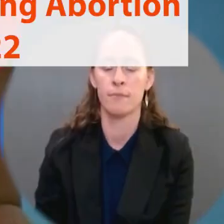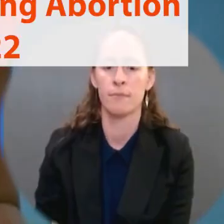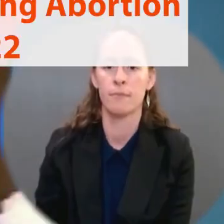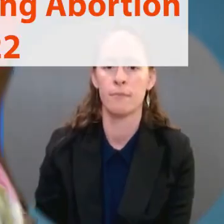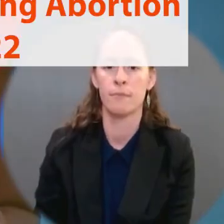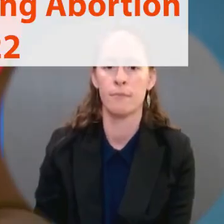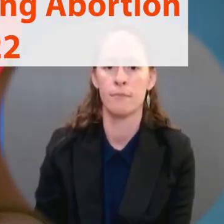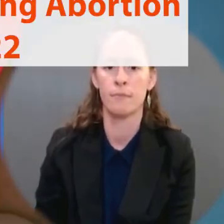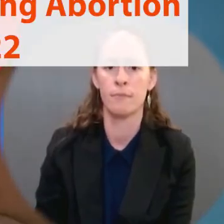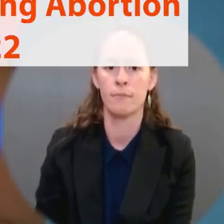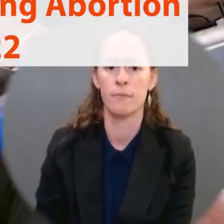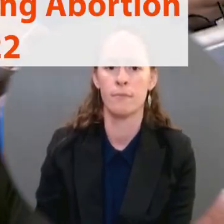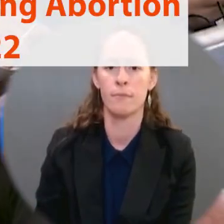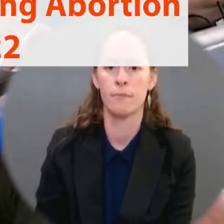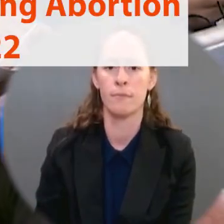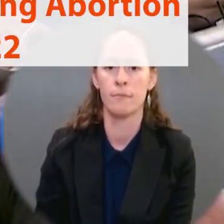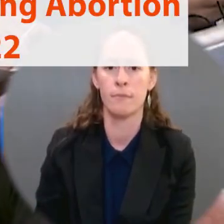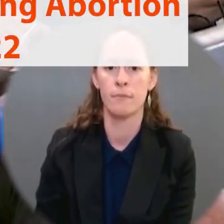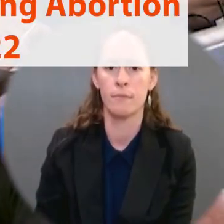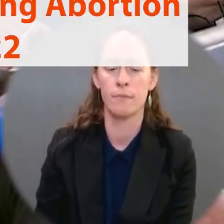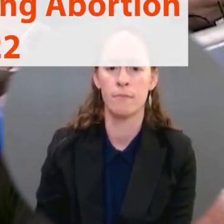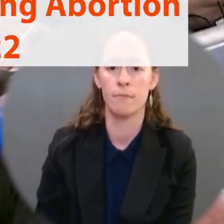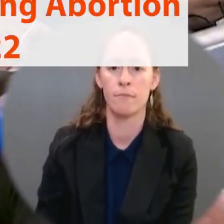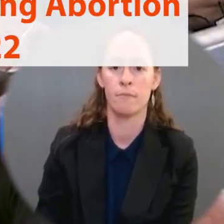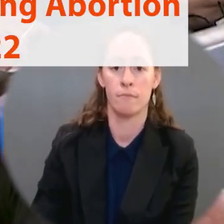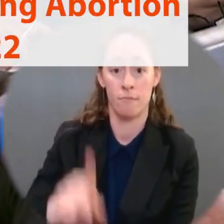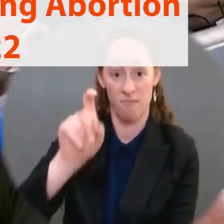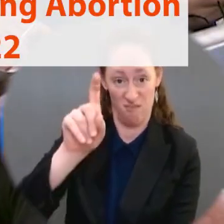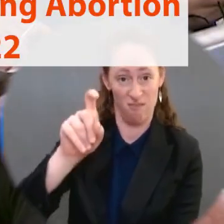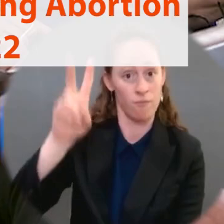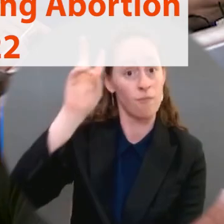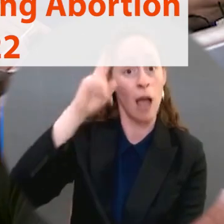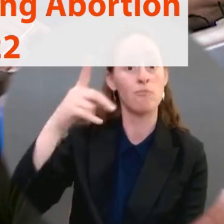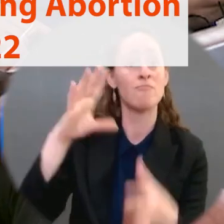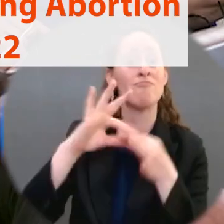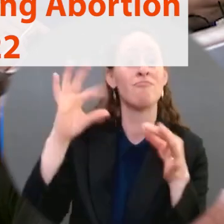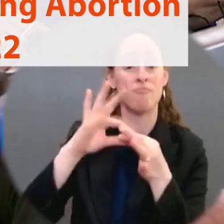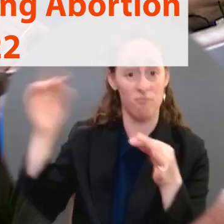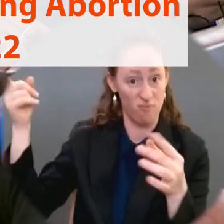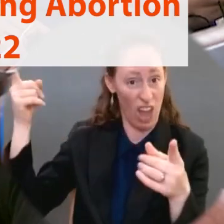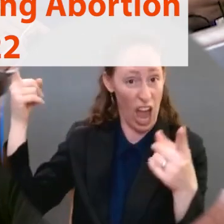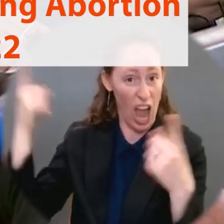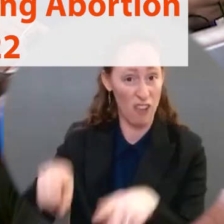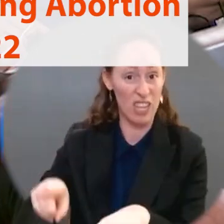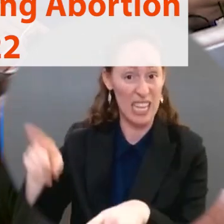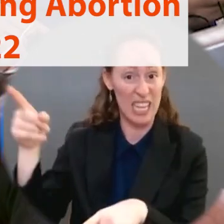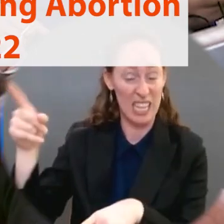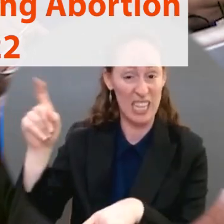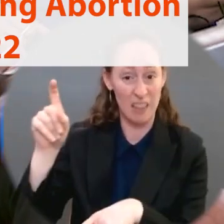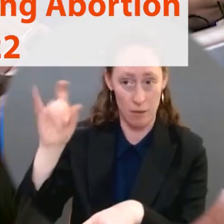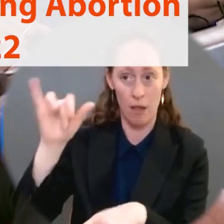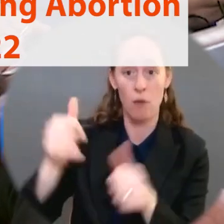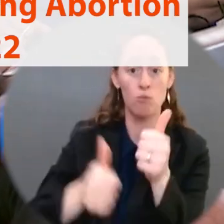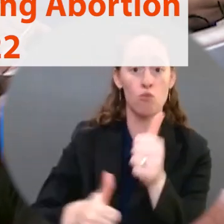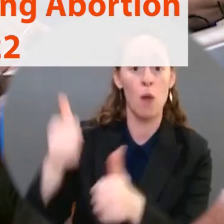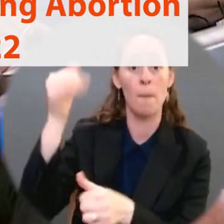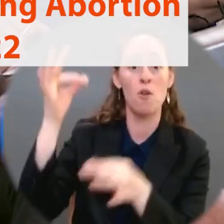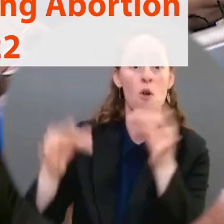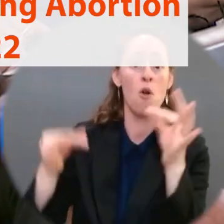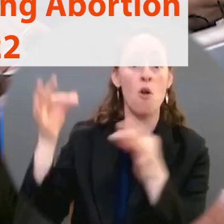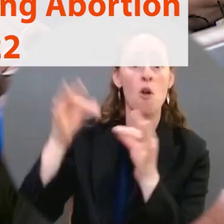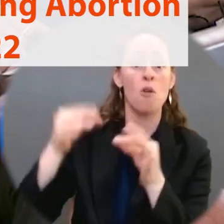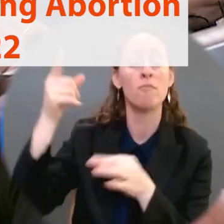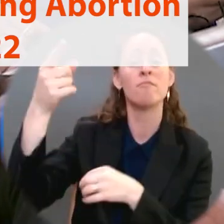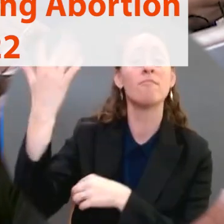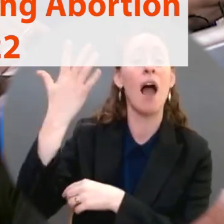clearly something the vice president said today. Does the president agree with her that the recent Supreme Court decision on abortion access is